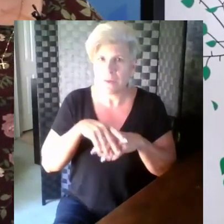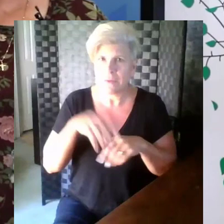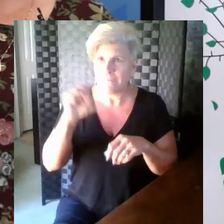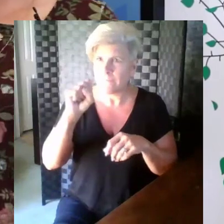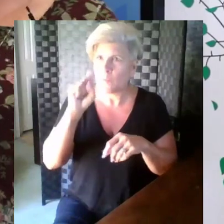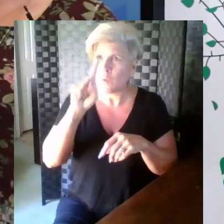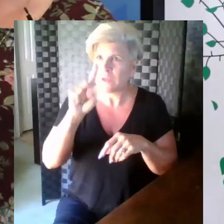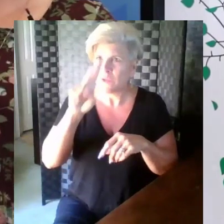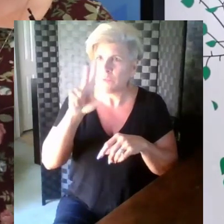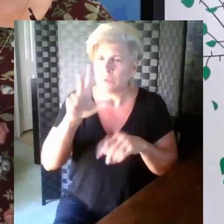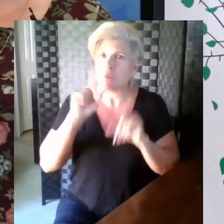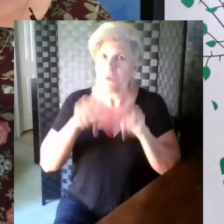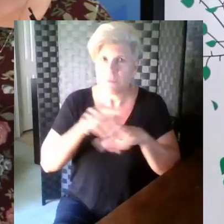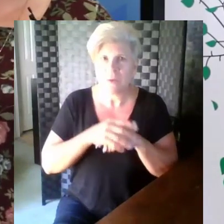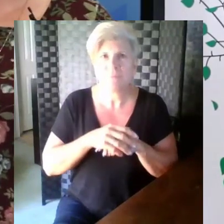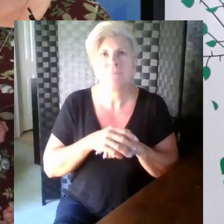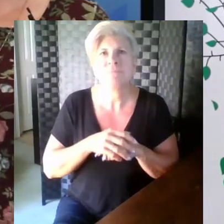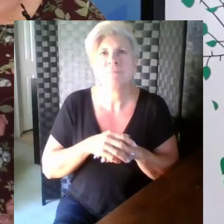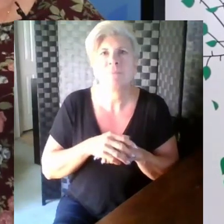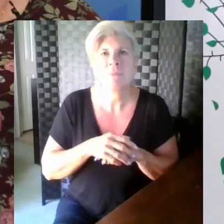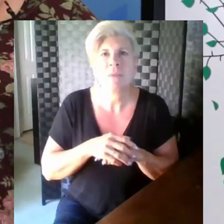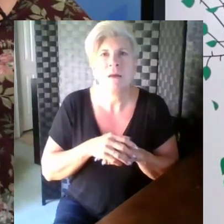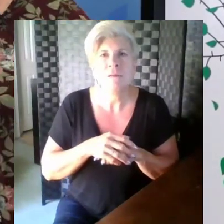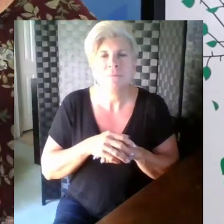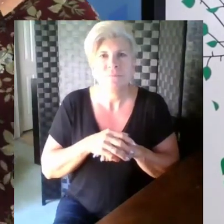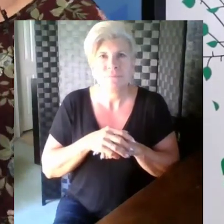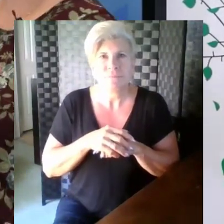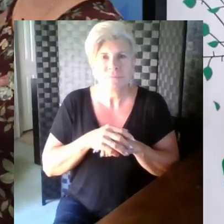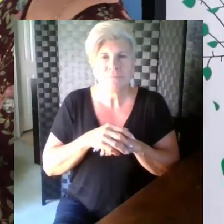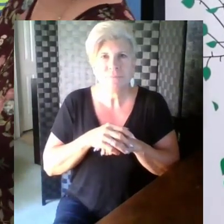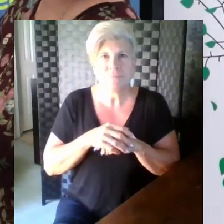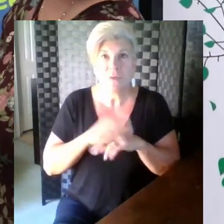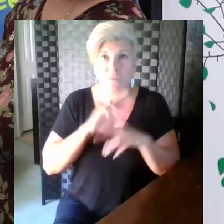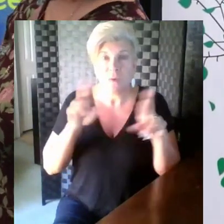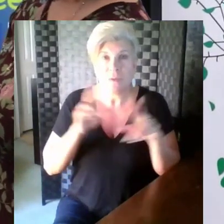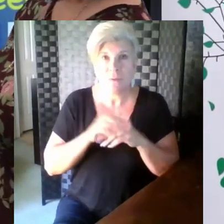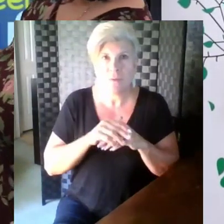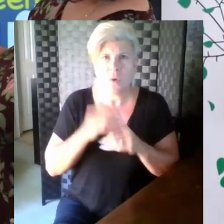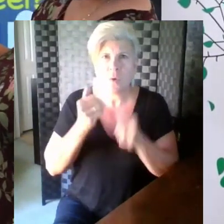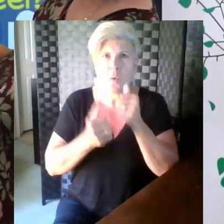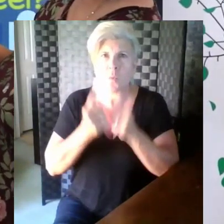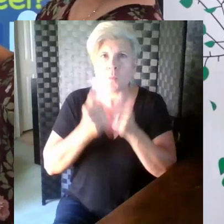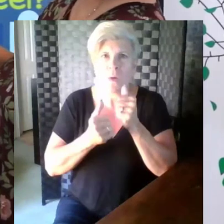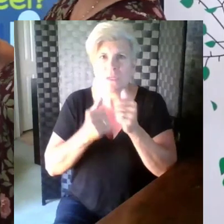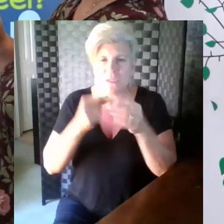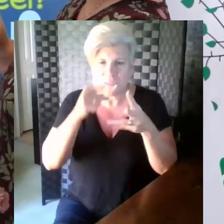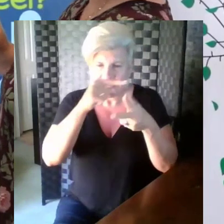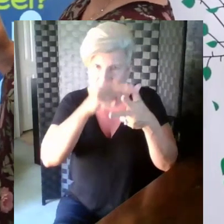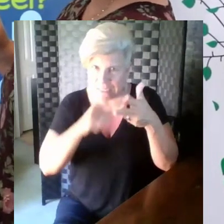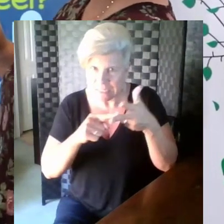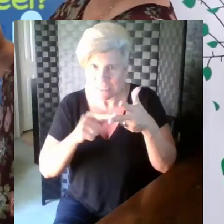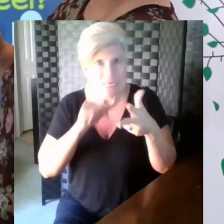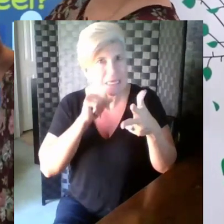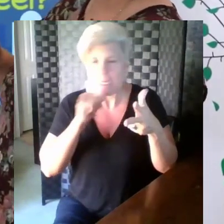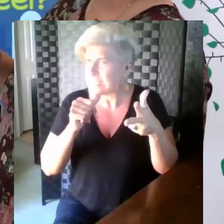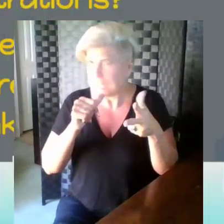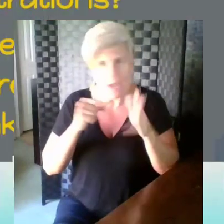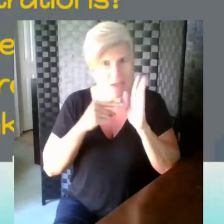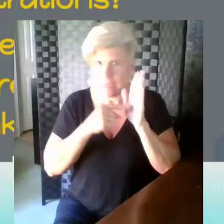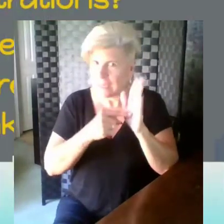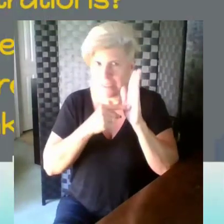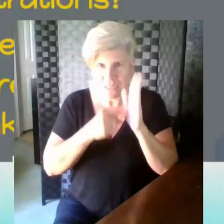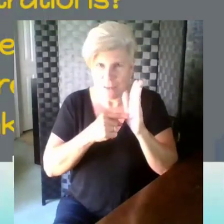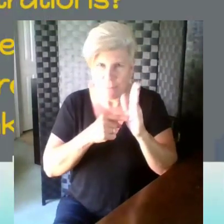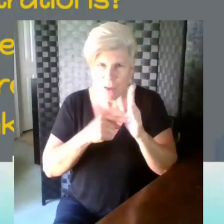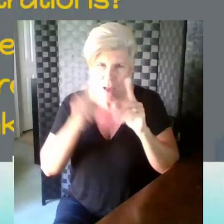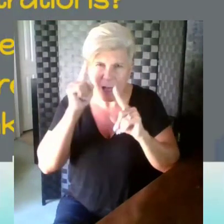fist ready. I'm going to read your question out loud. Are you ready? Which of the following is not an example